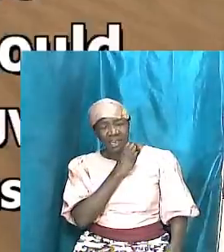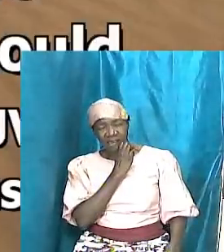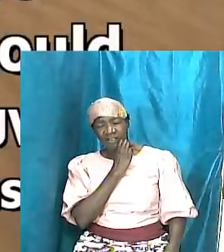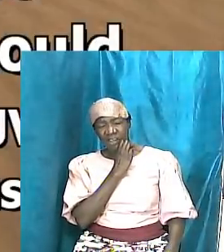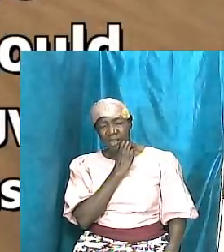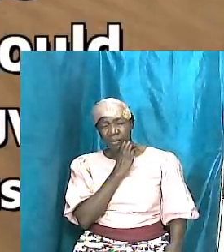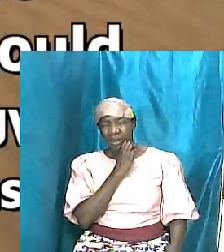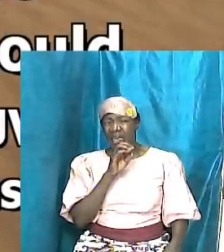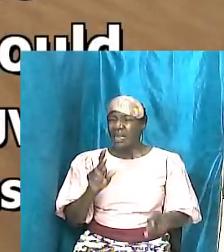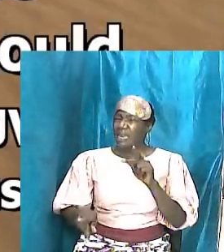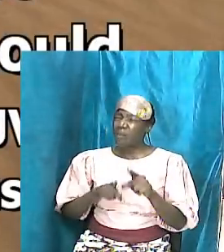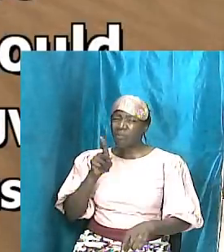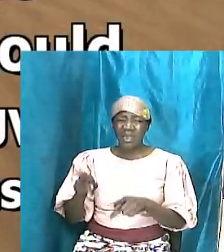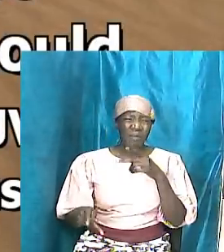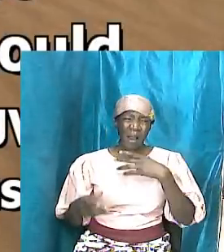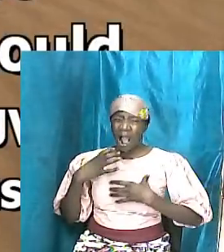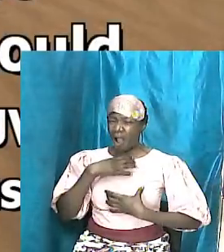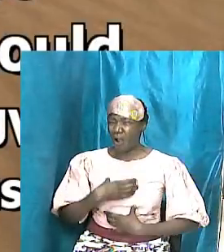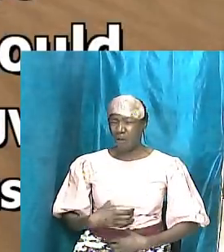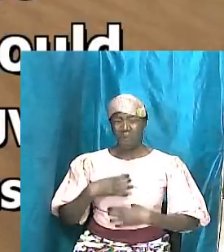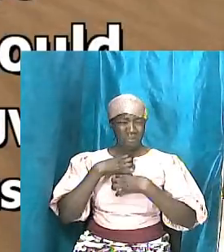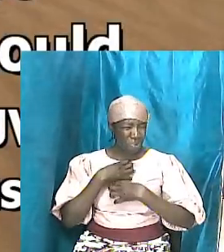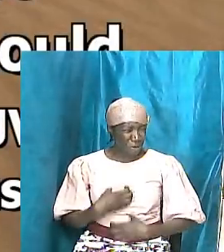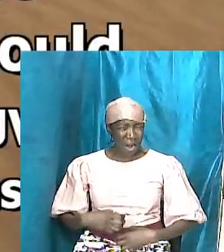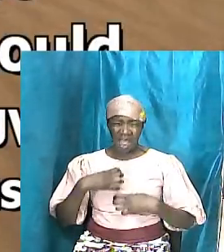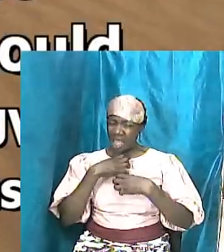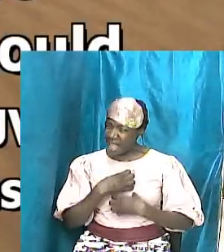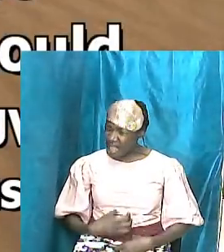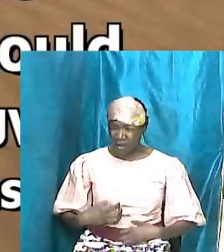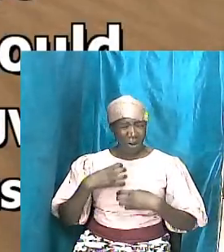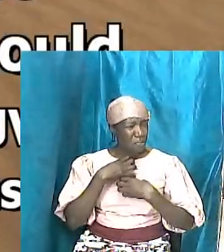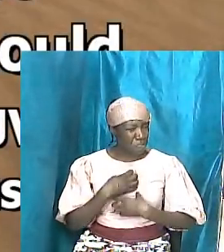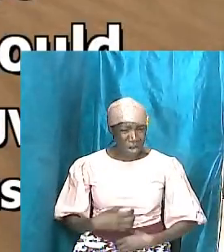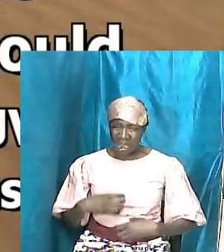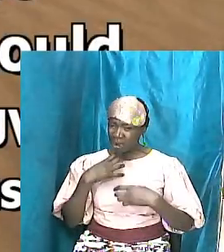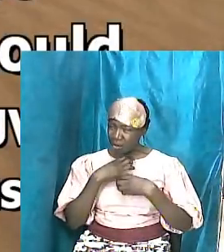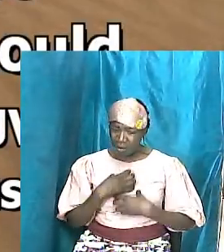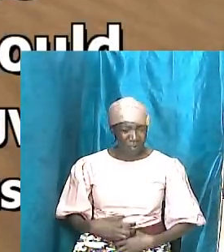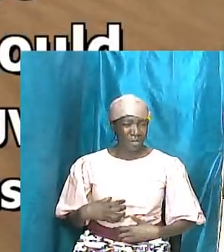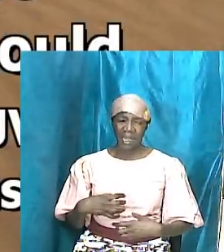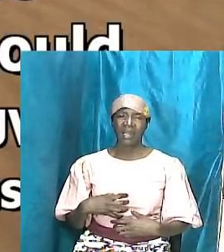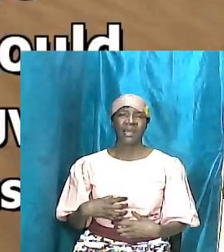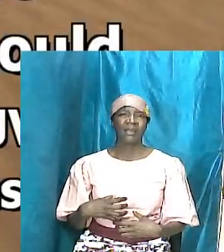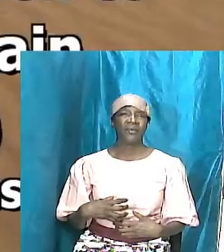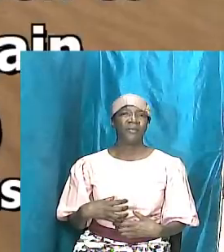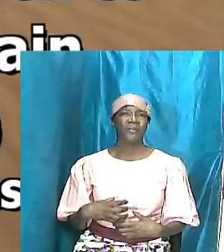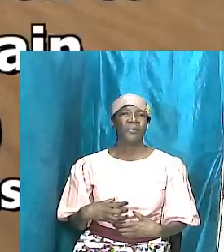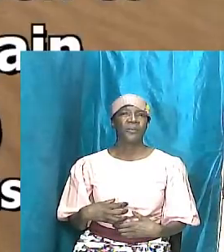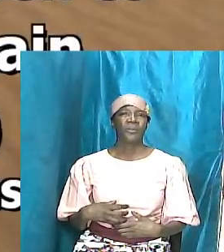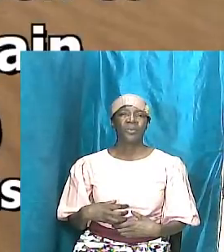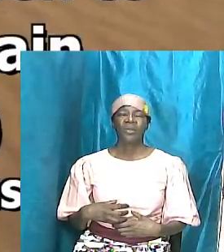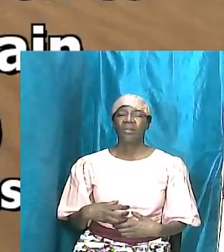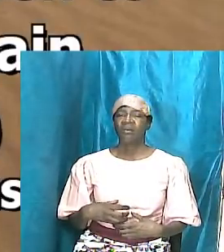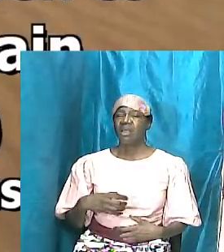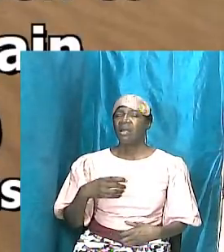they were complaining, "And is not this the word?" And they carried on, and they murmured and they spoke. And Moses